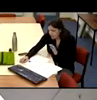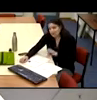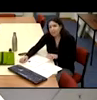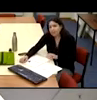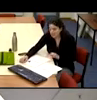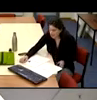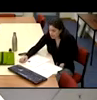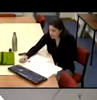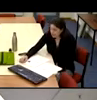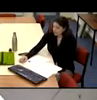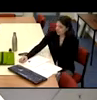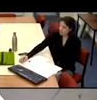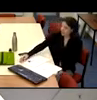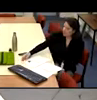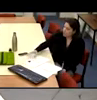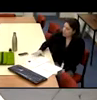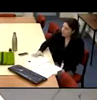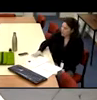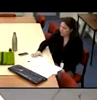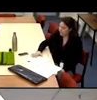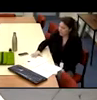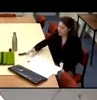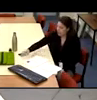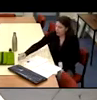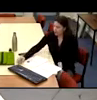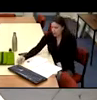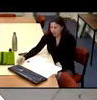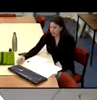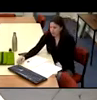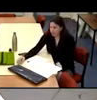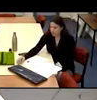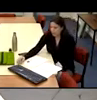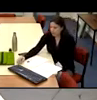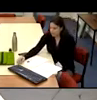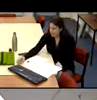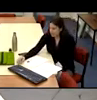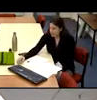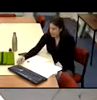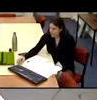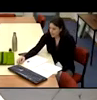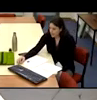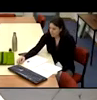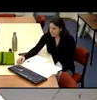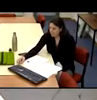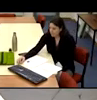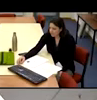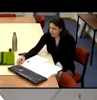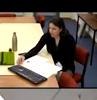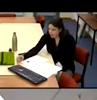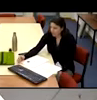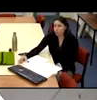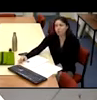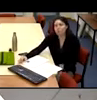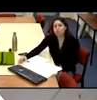So media findings strongly revealed an overwhelming ethical and moral argument for raising